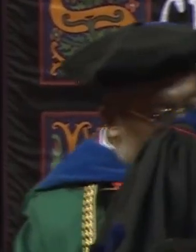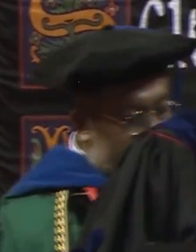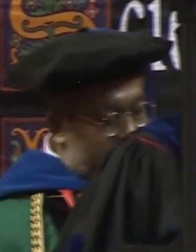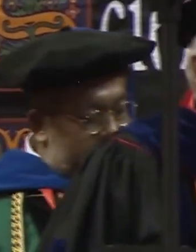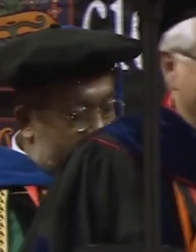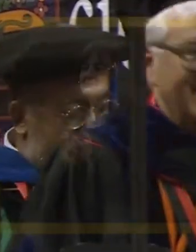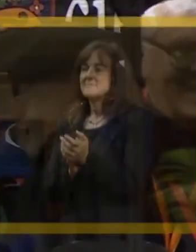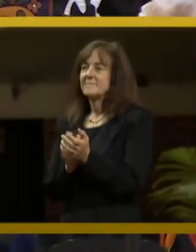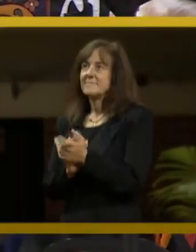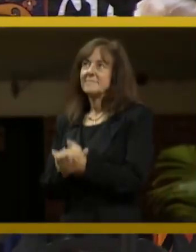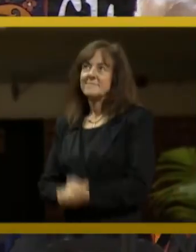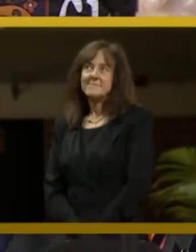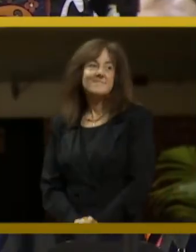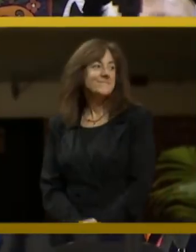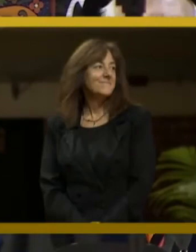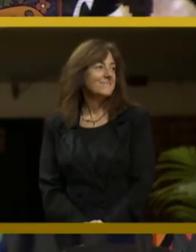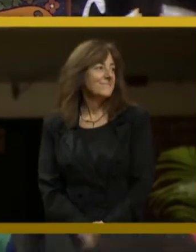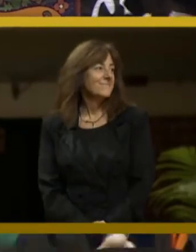You're in good shape.